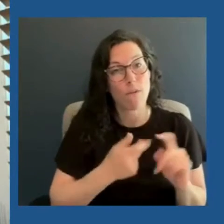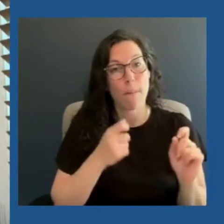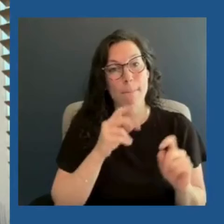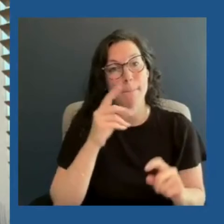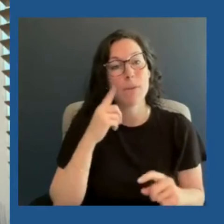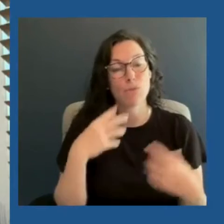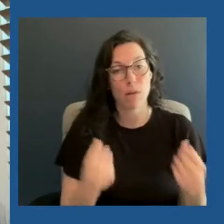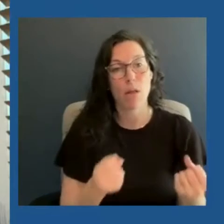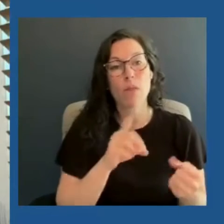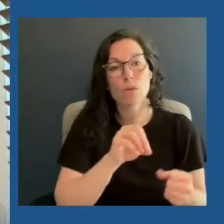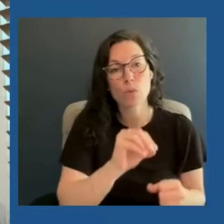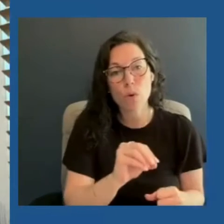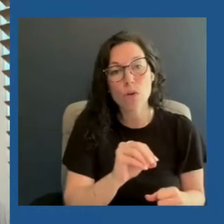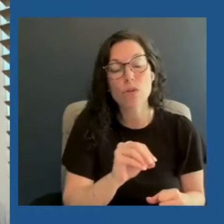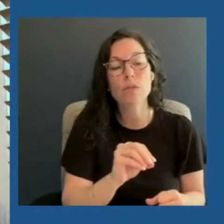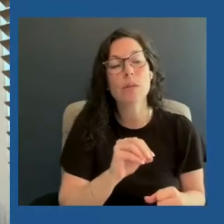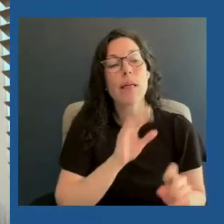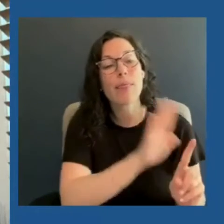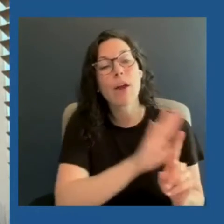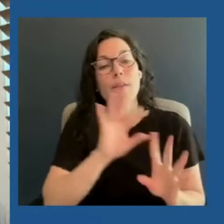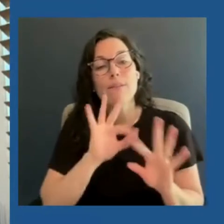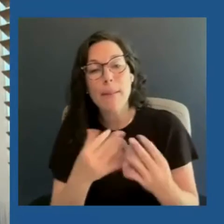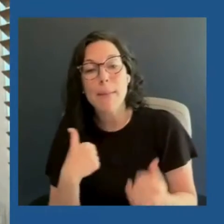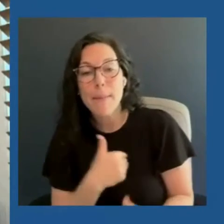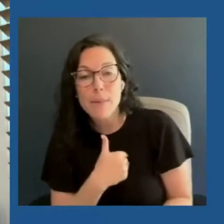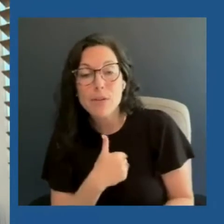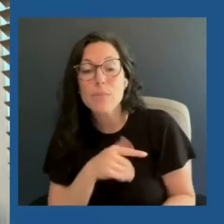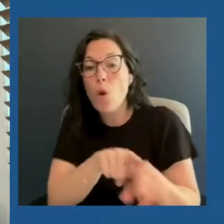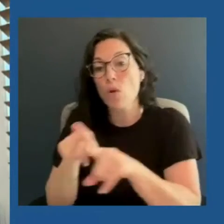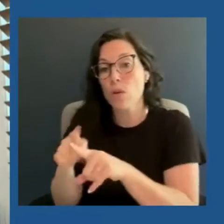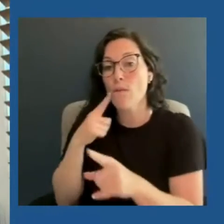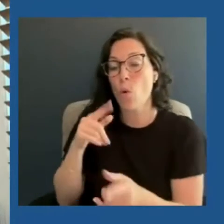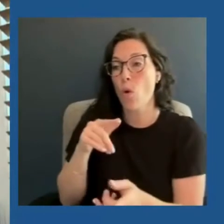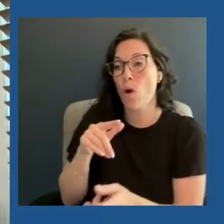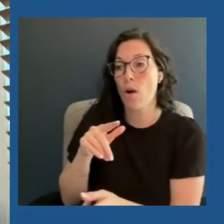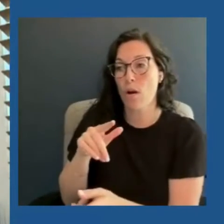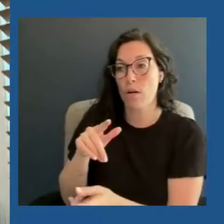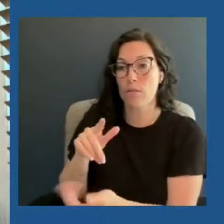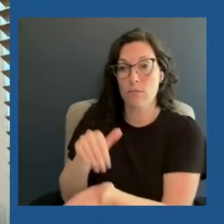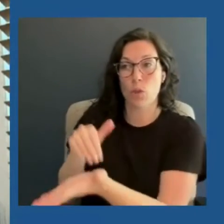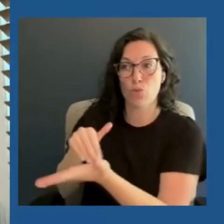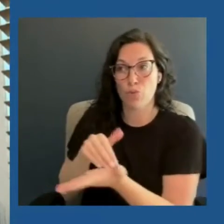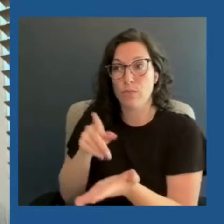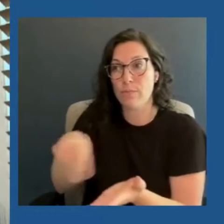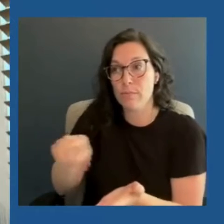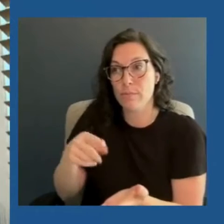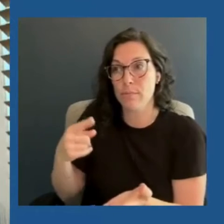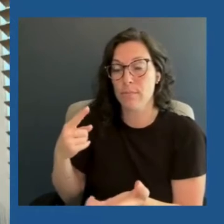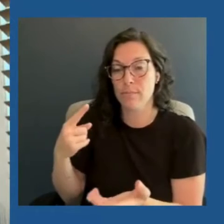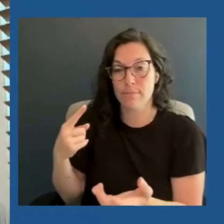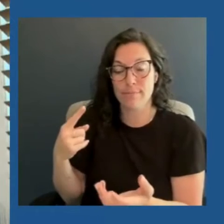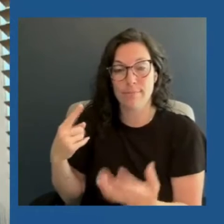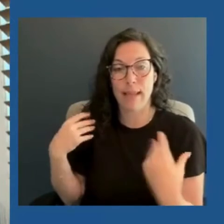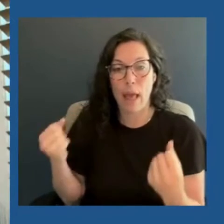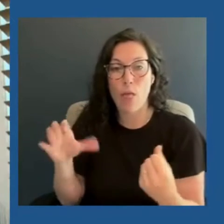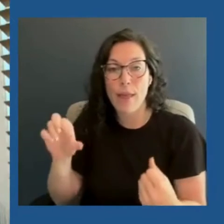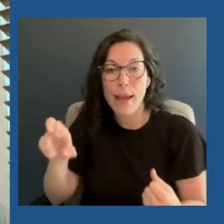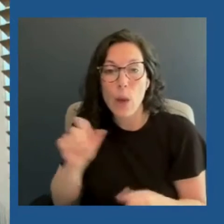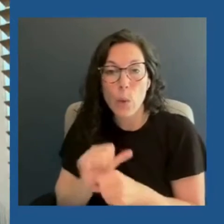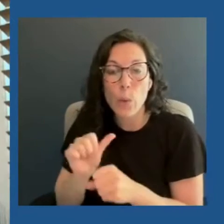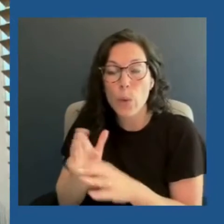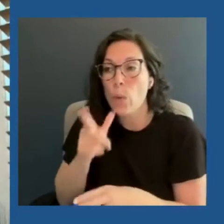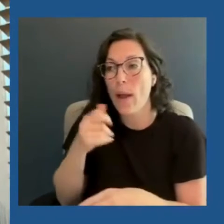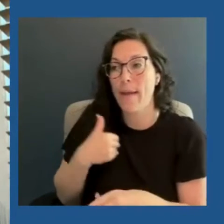family members, as well as to clinicians so that they can be aware and have access to the most recent developments.